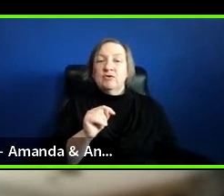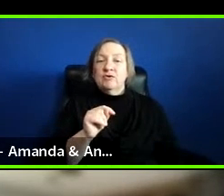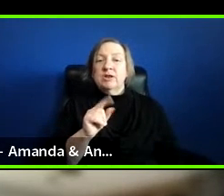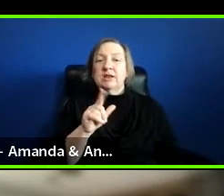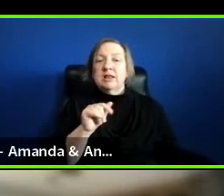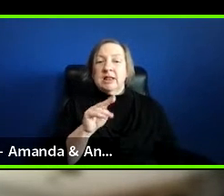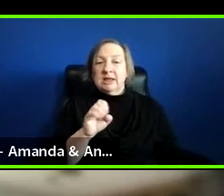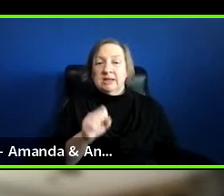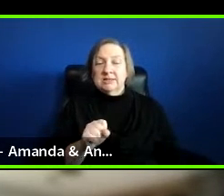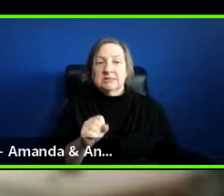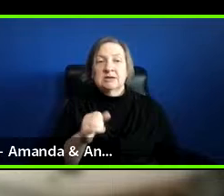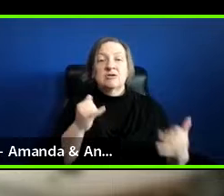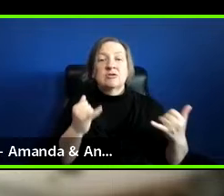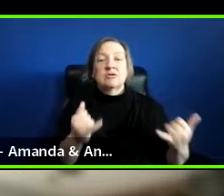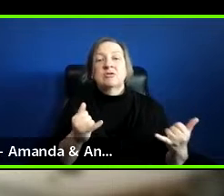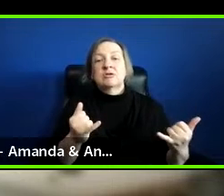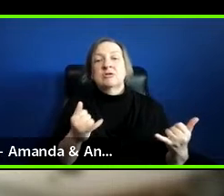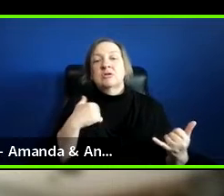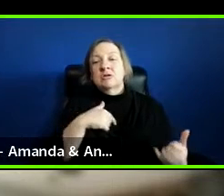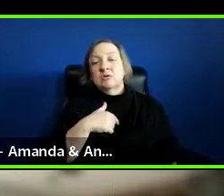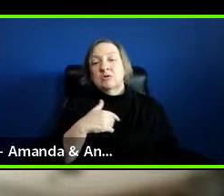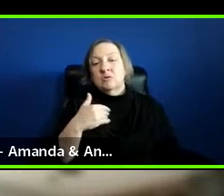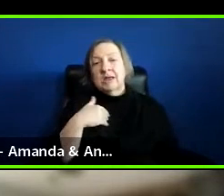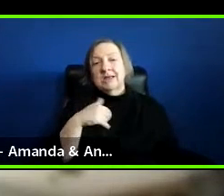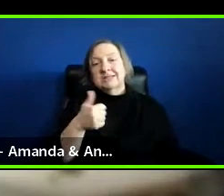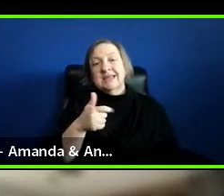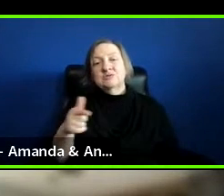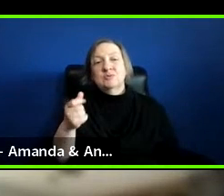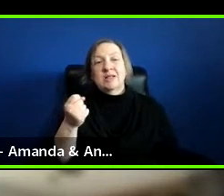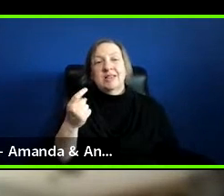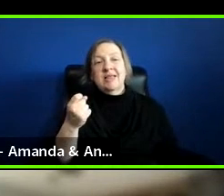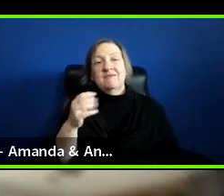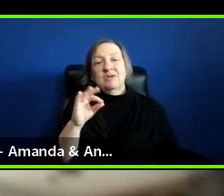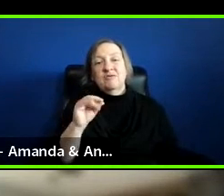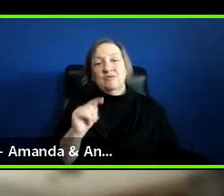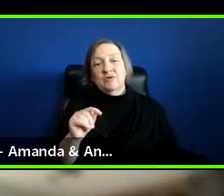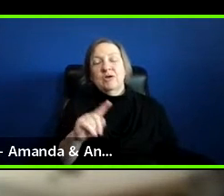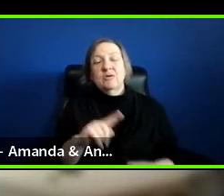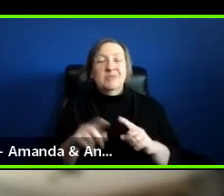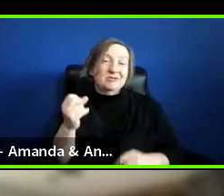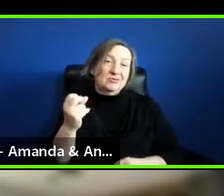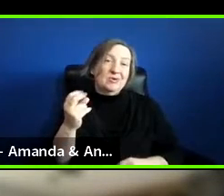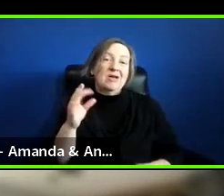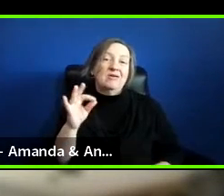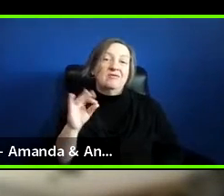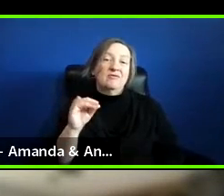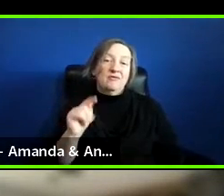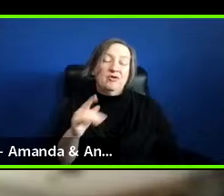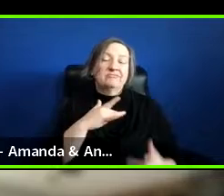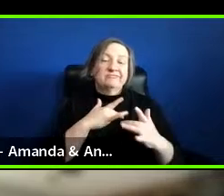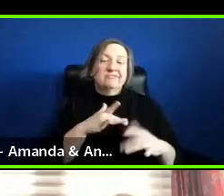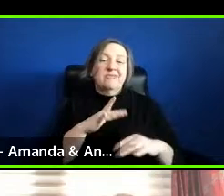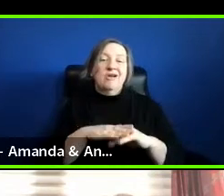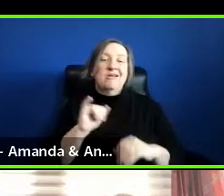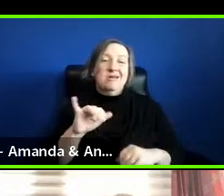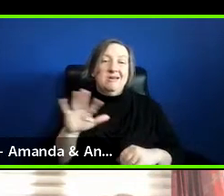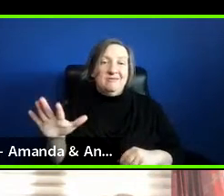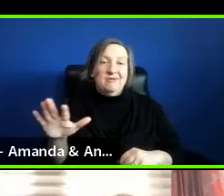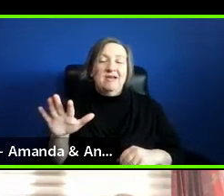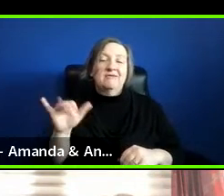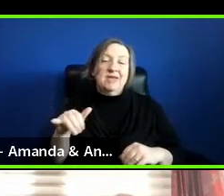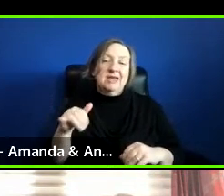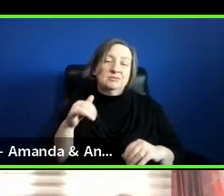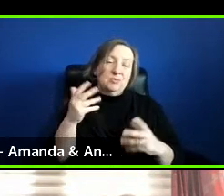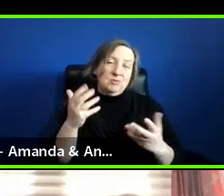we have very narrow lanes, 10 to 11-foot lanes, but 12-foot lanes is what we have usually on the interstate, and that's what we're looking